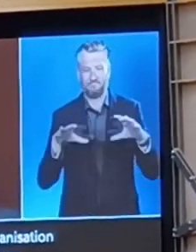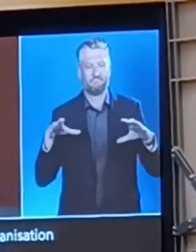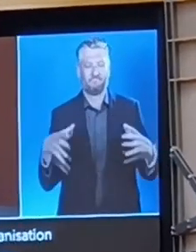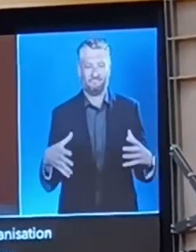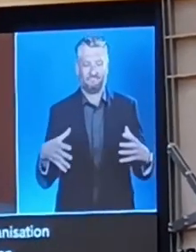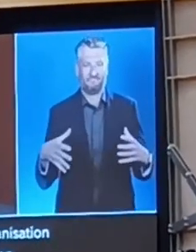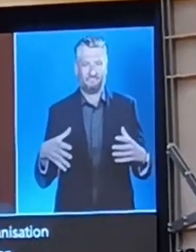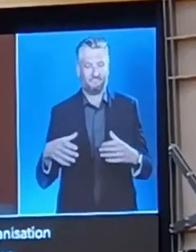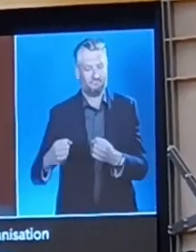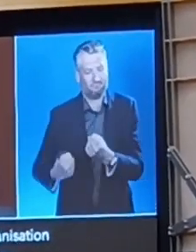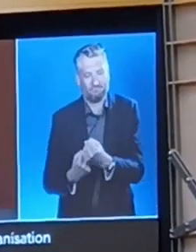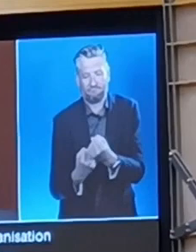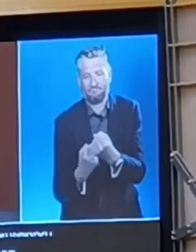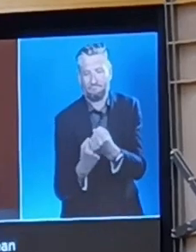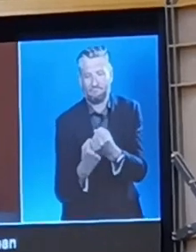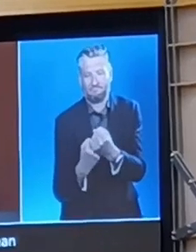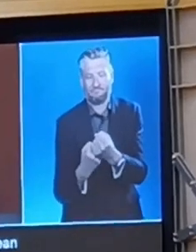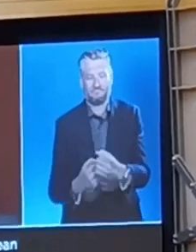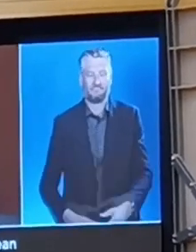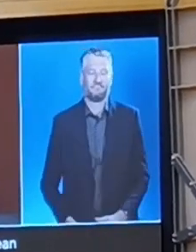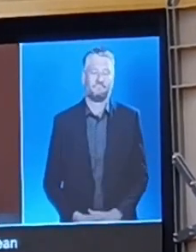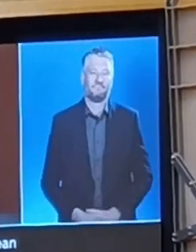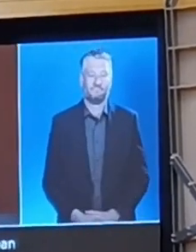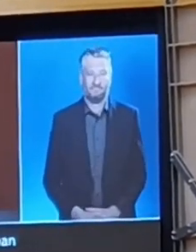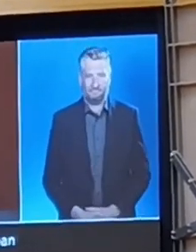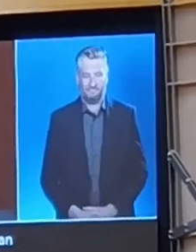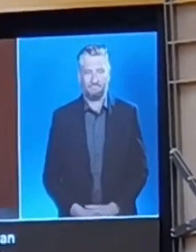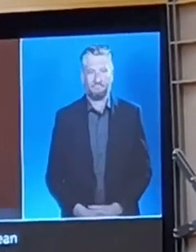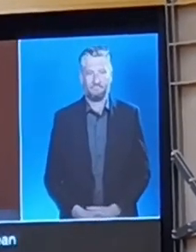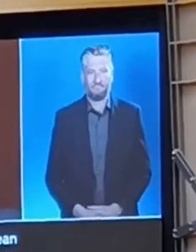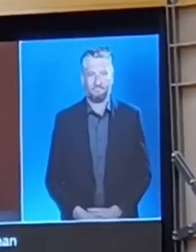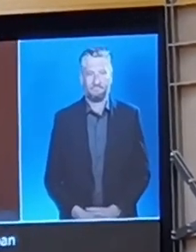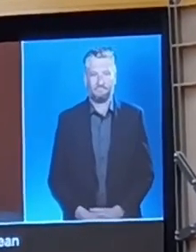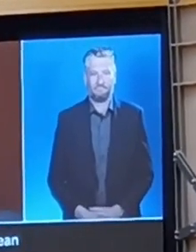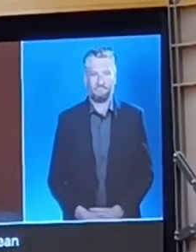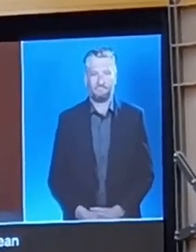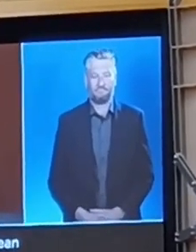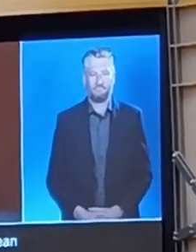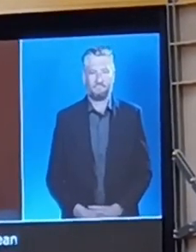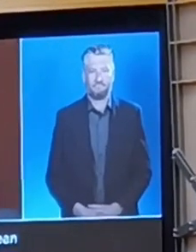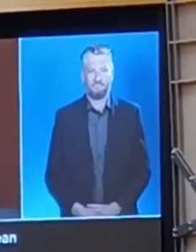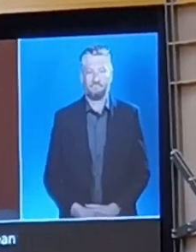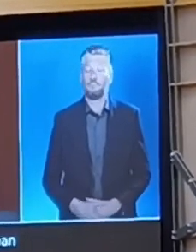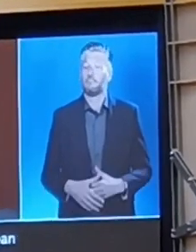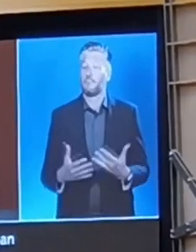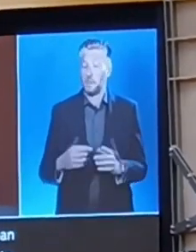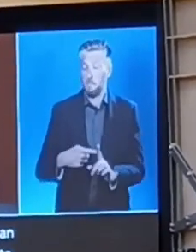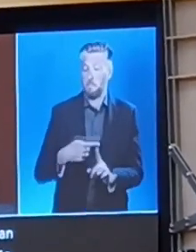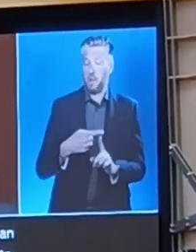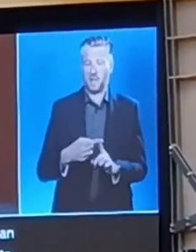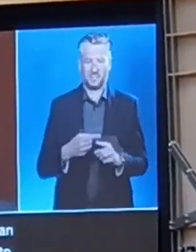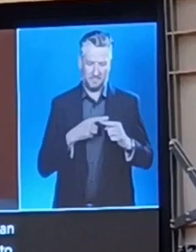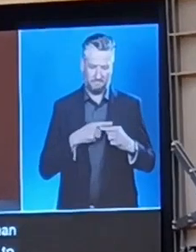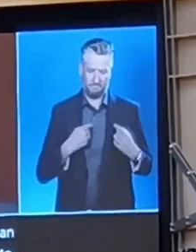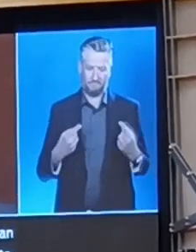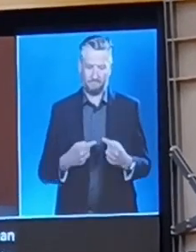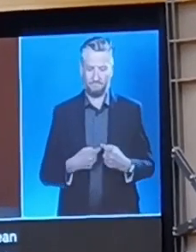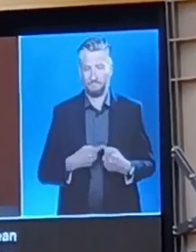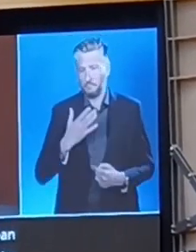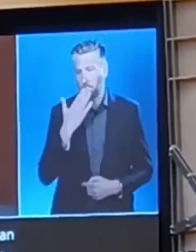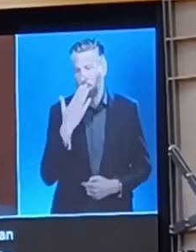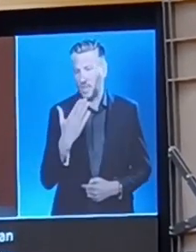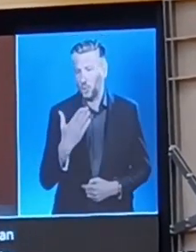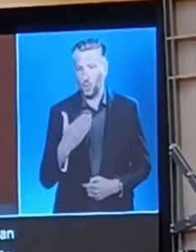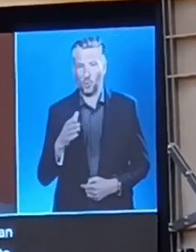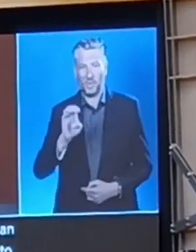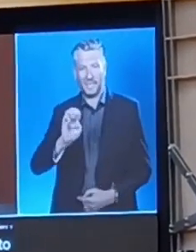to wholeheartedly thank all EDF members and members of